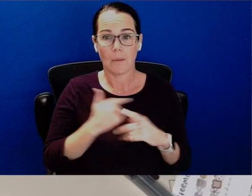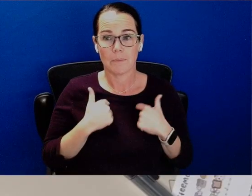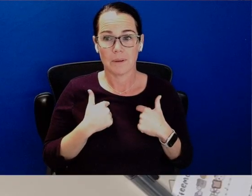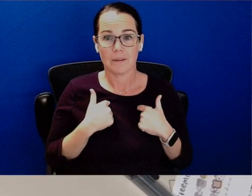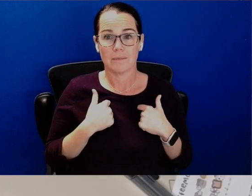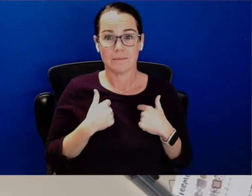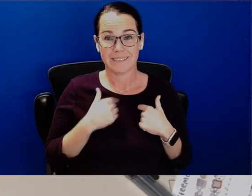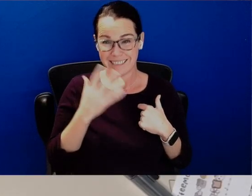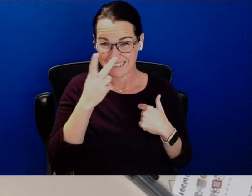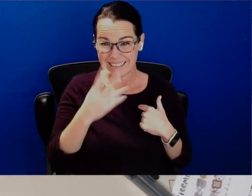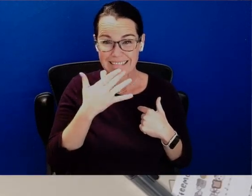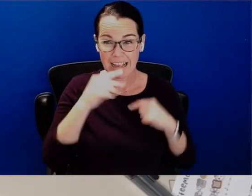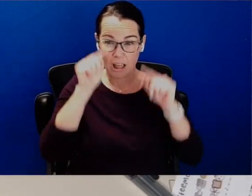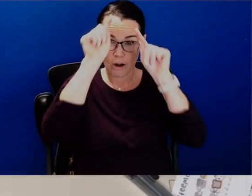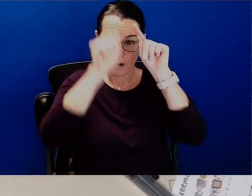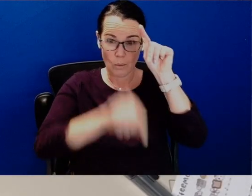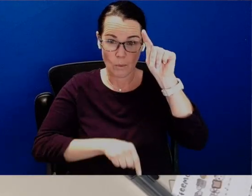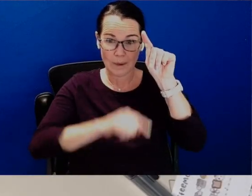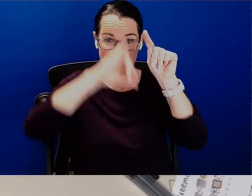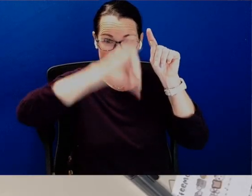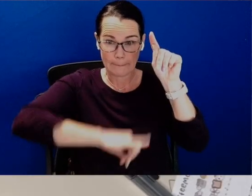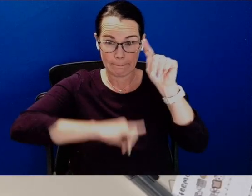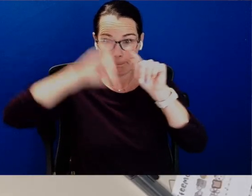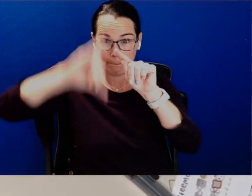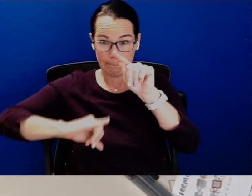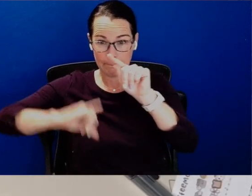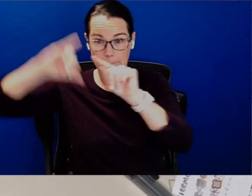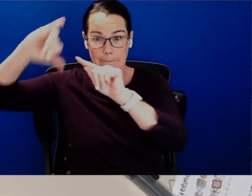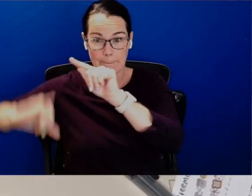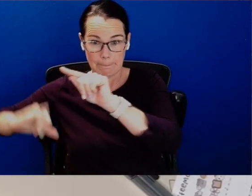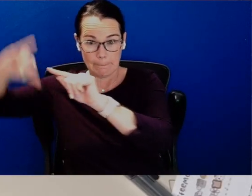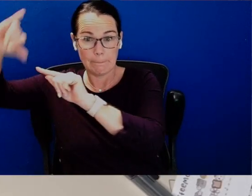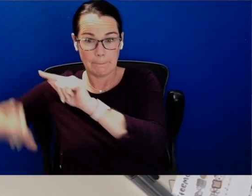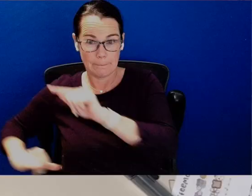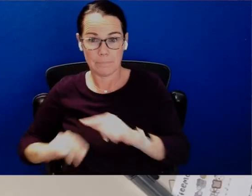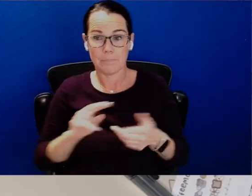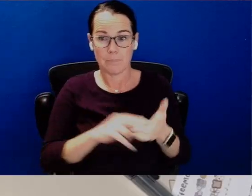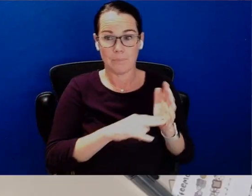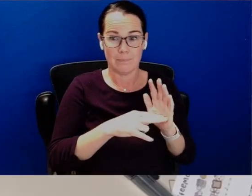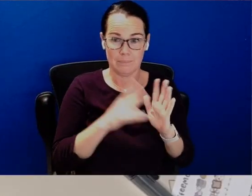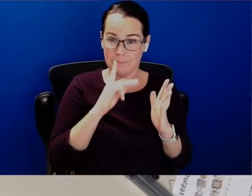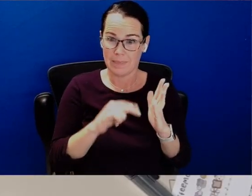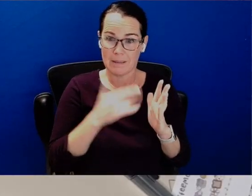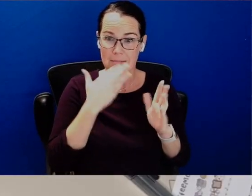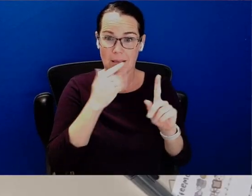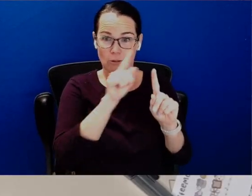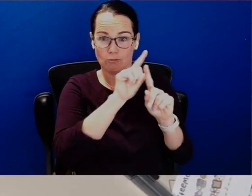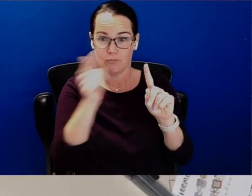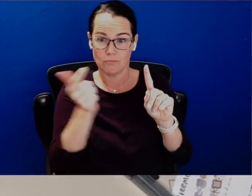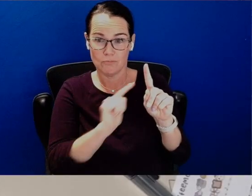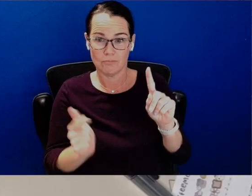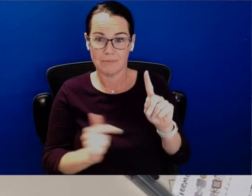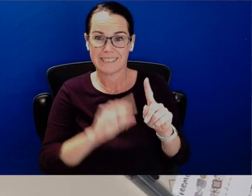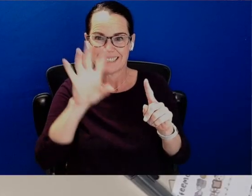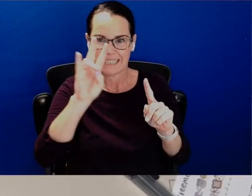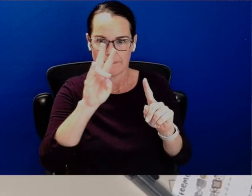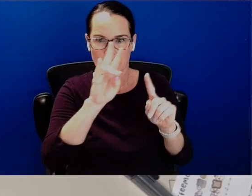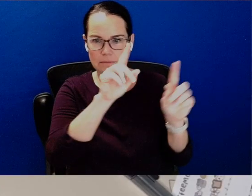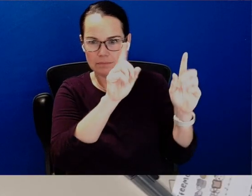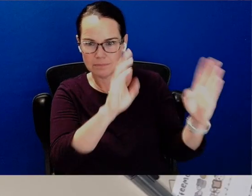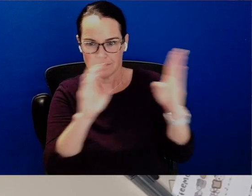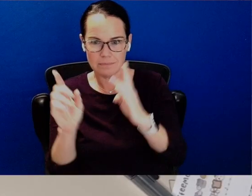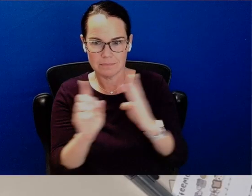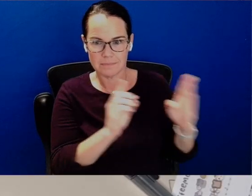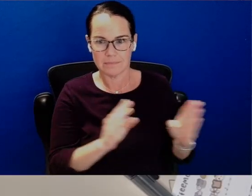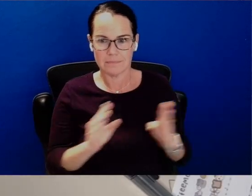the colors are all aligned on the 7 days. So there's like a repeating pattern of 7. It just makes me